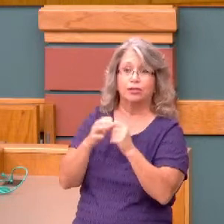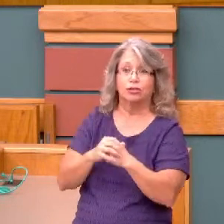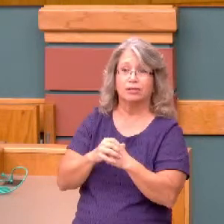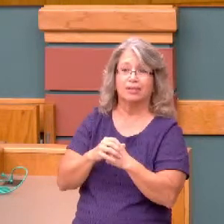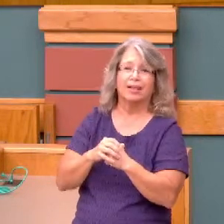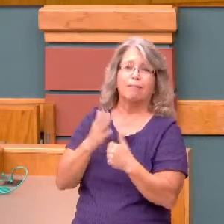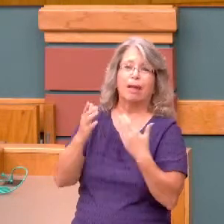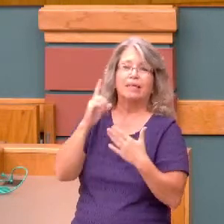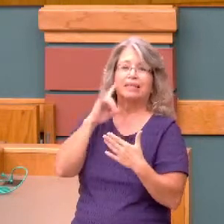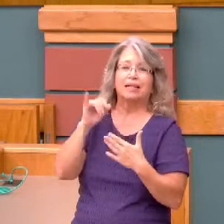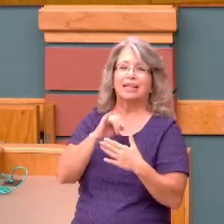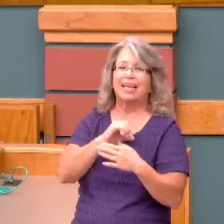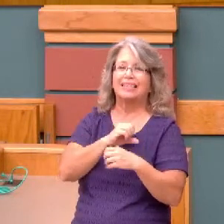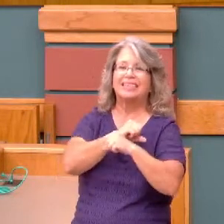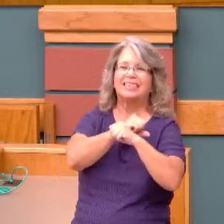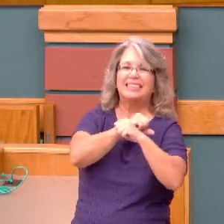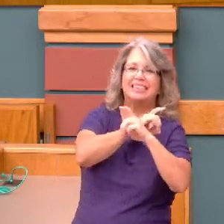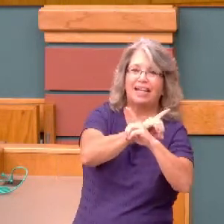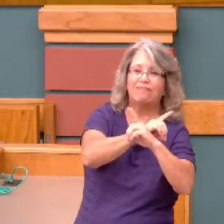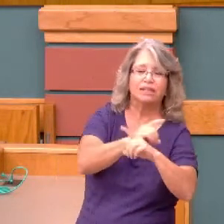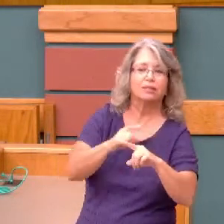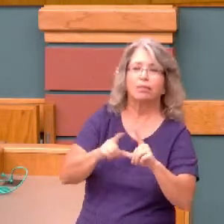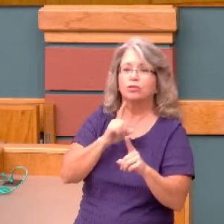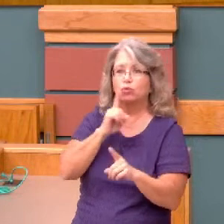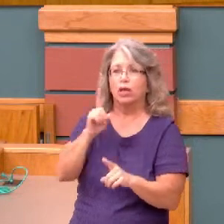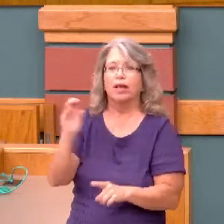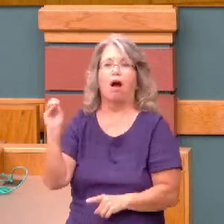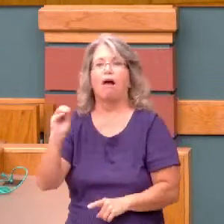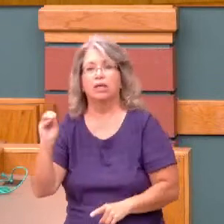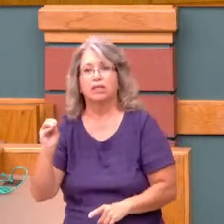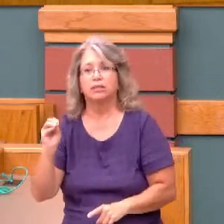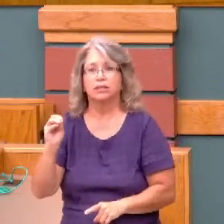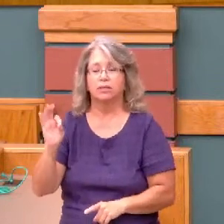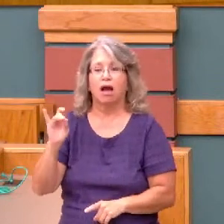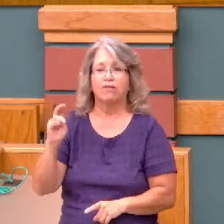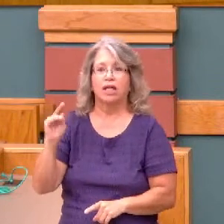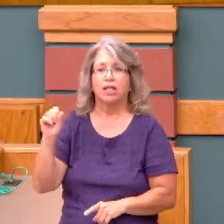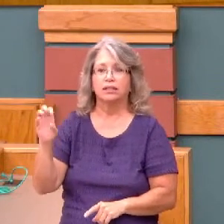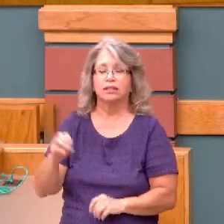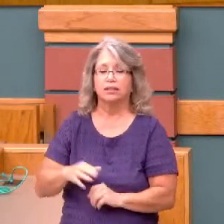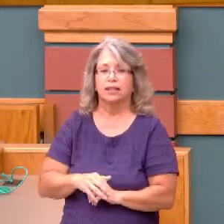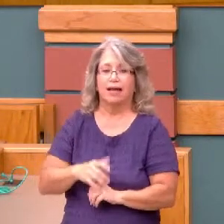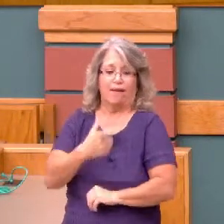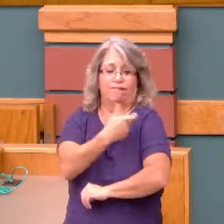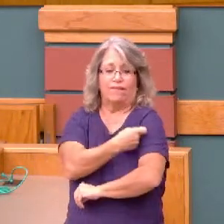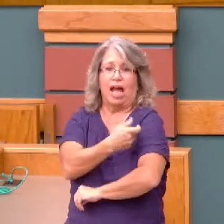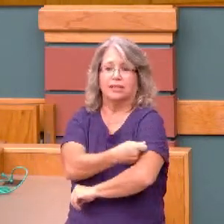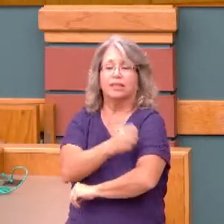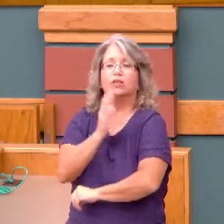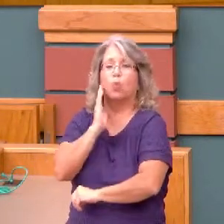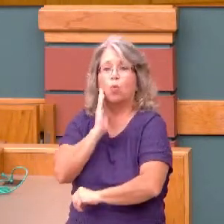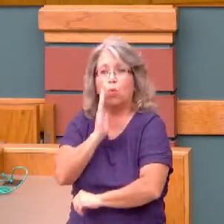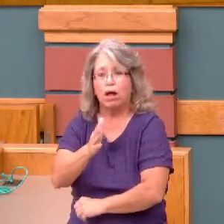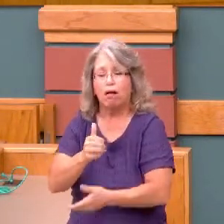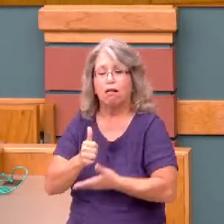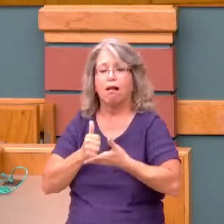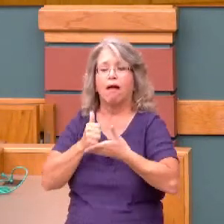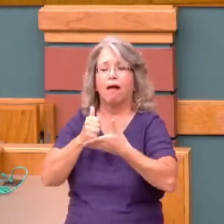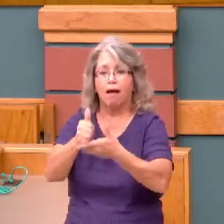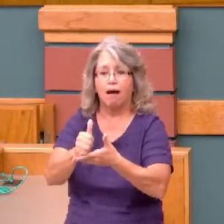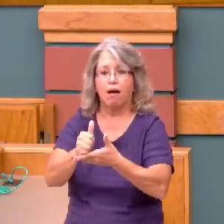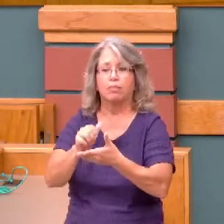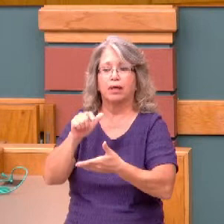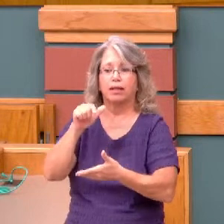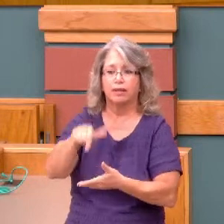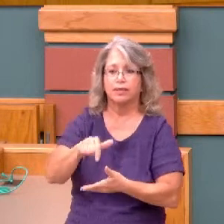move. Vaccines will help our community, and they will help you fight this virus. But it will